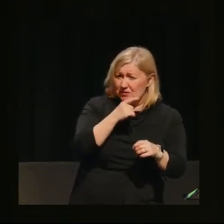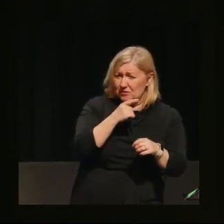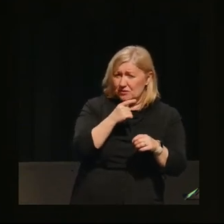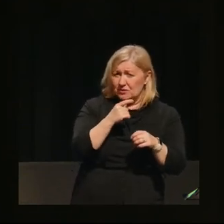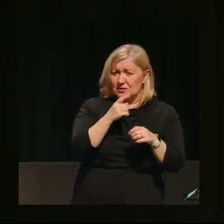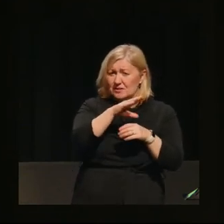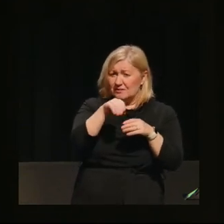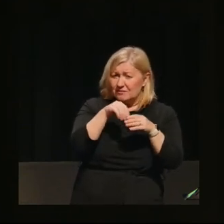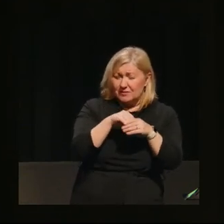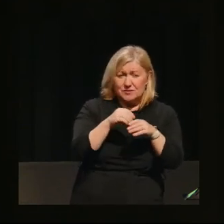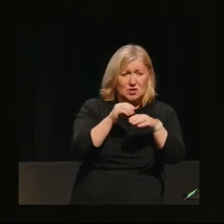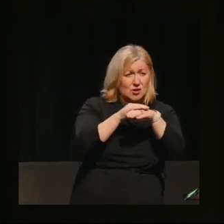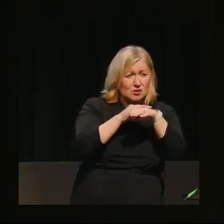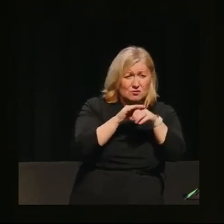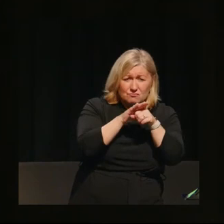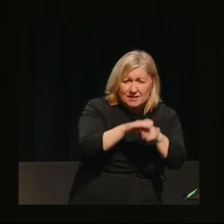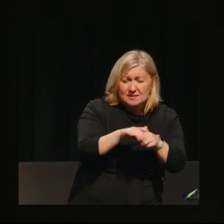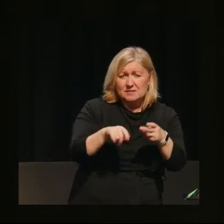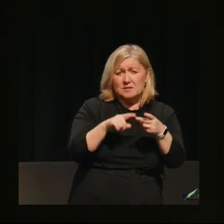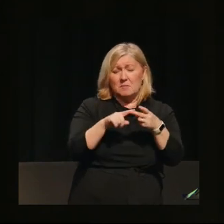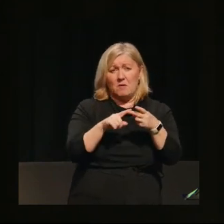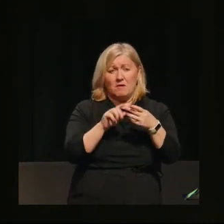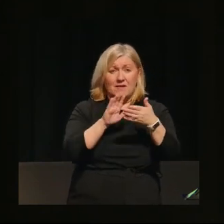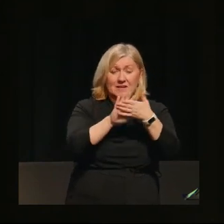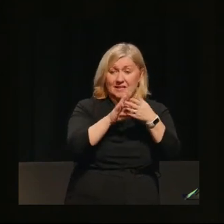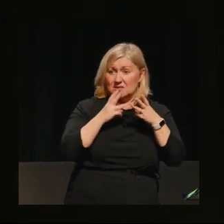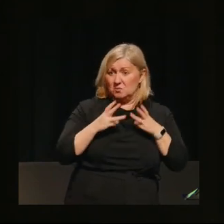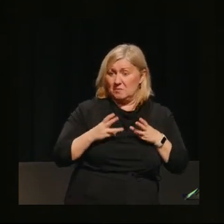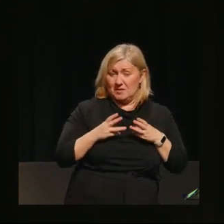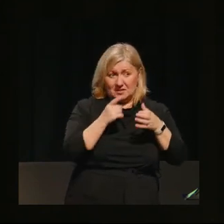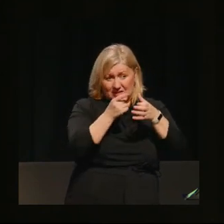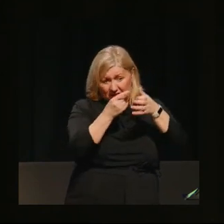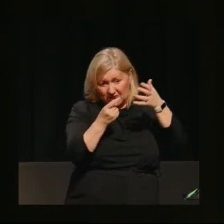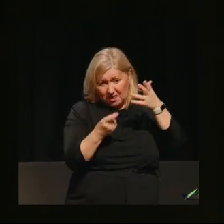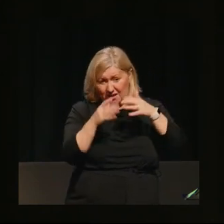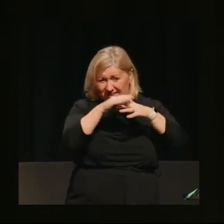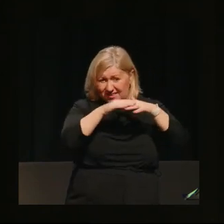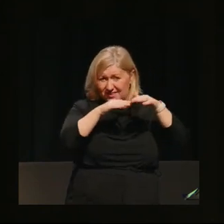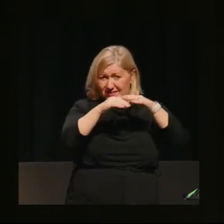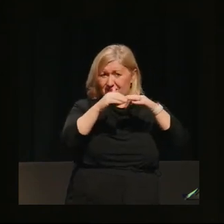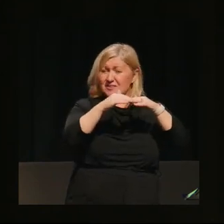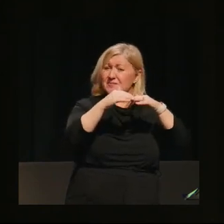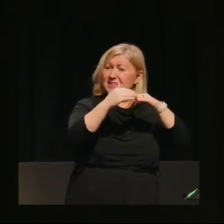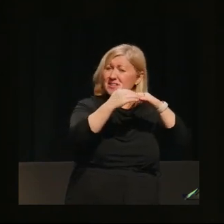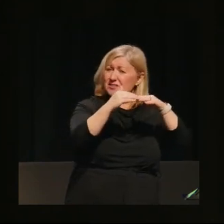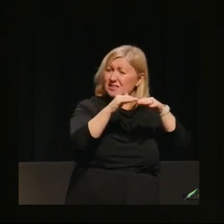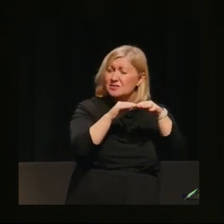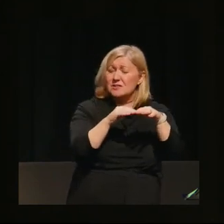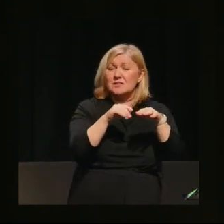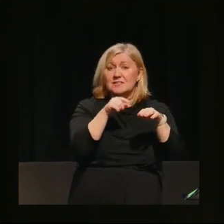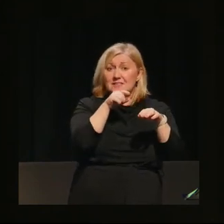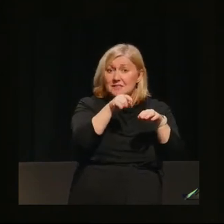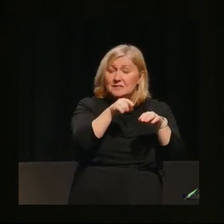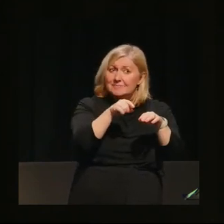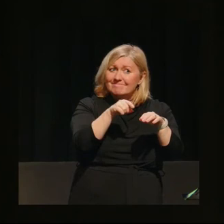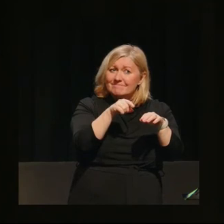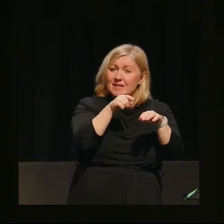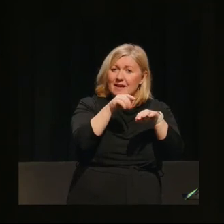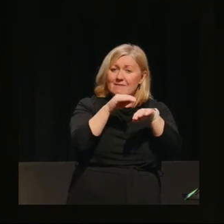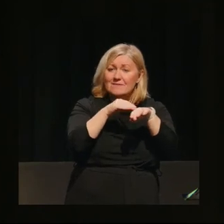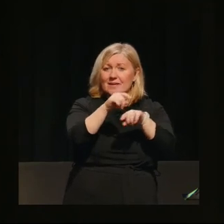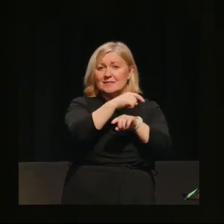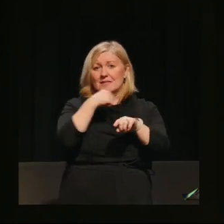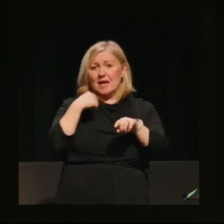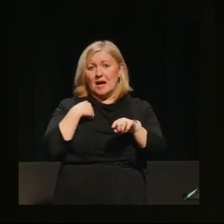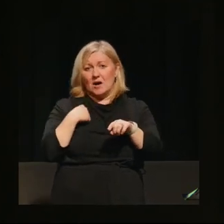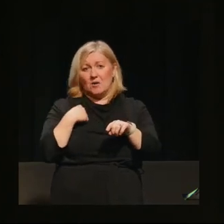threatens our fundamental aspirations under the UN Charter. to safeguard human rights and achieve fundamental freedoms for